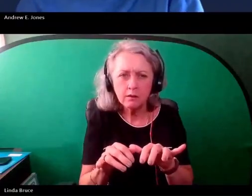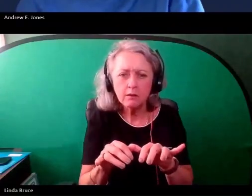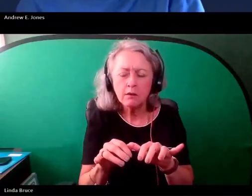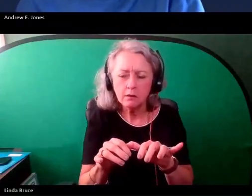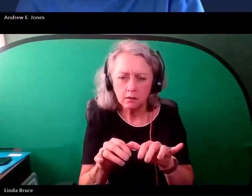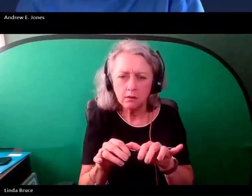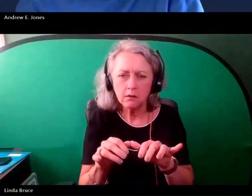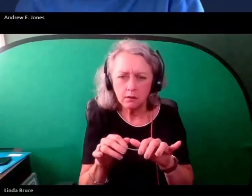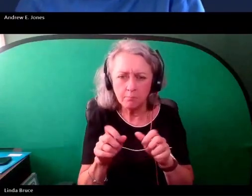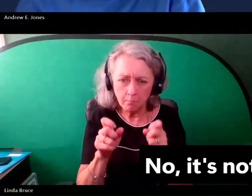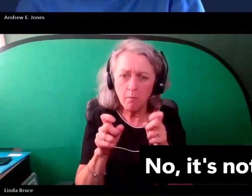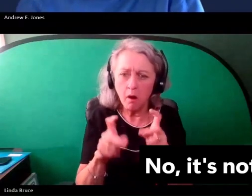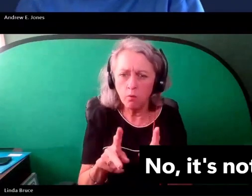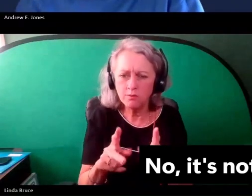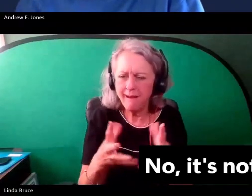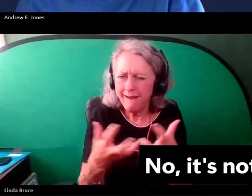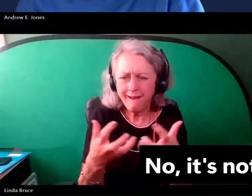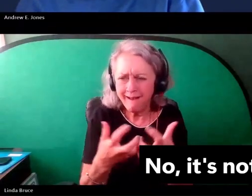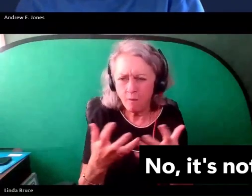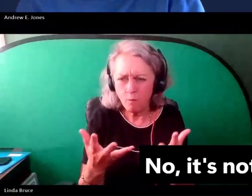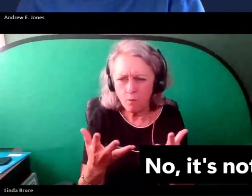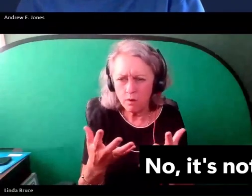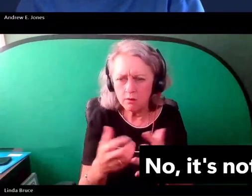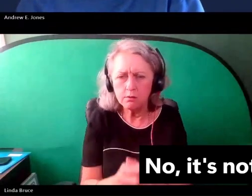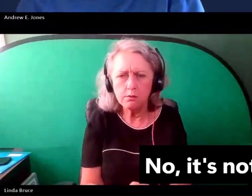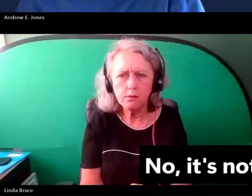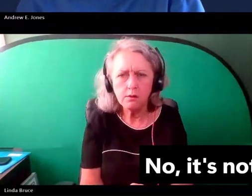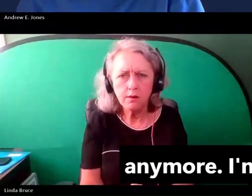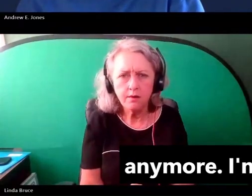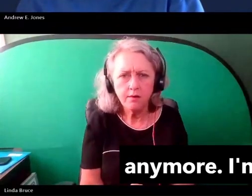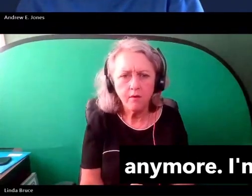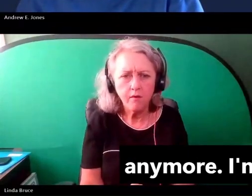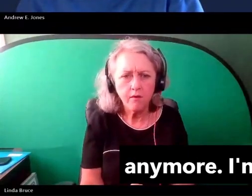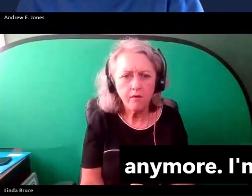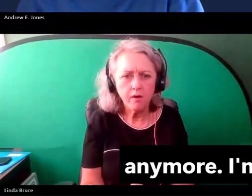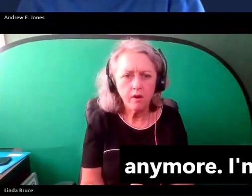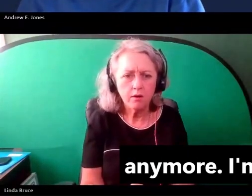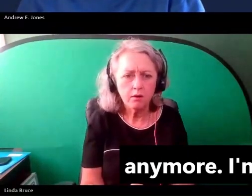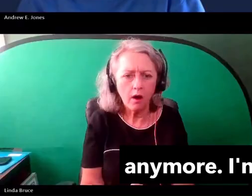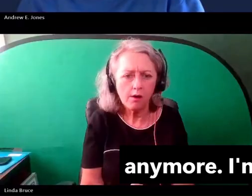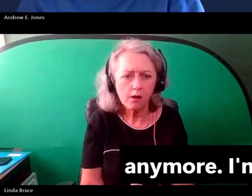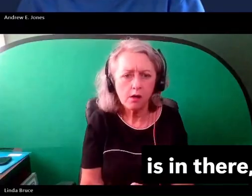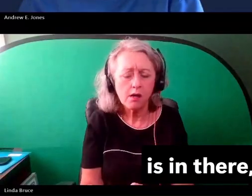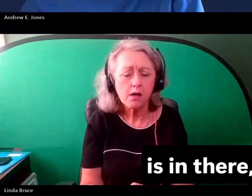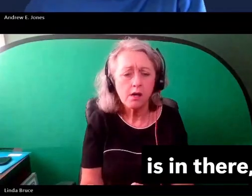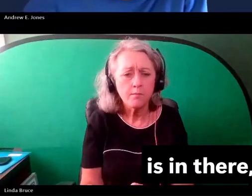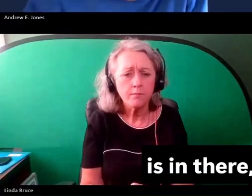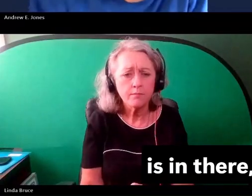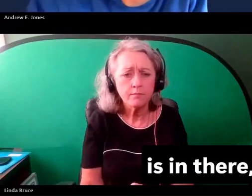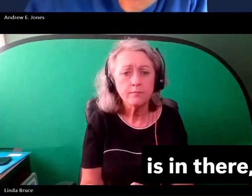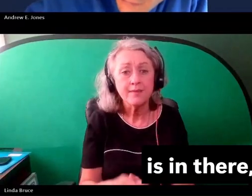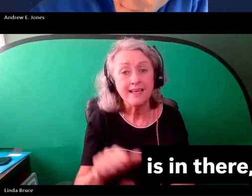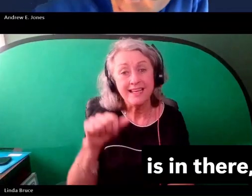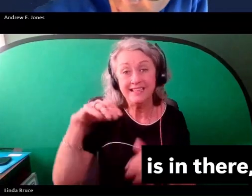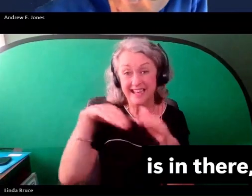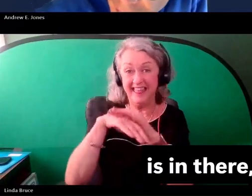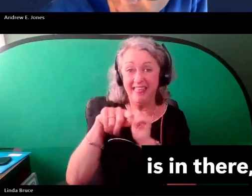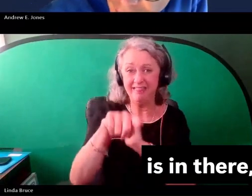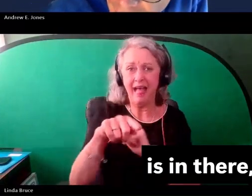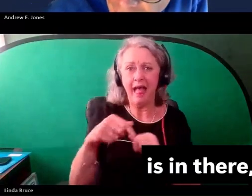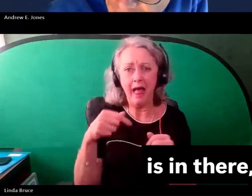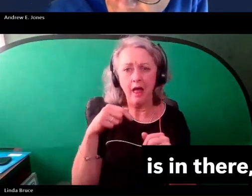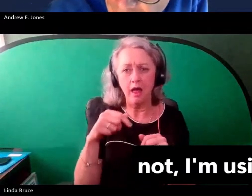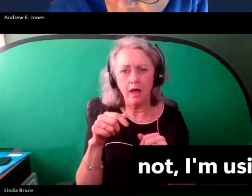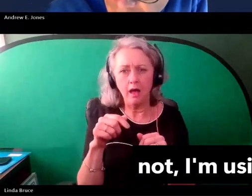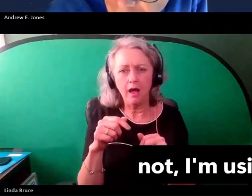mode. How do you? Is that not in the rotor by default anymore? I'm sure it used to be. Okay. Well, it is in there, but it's not. But it's